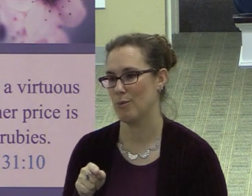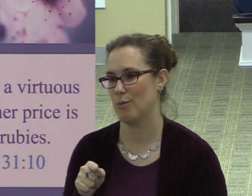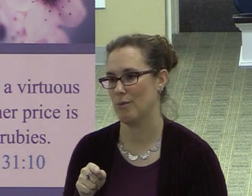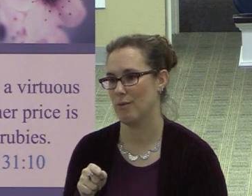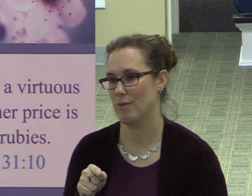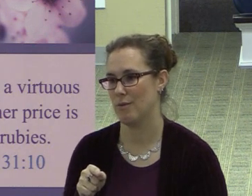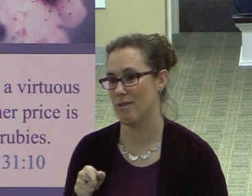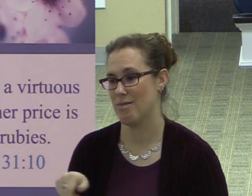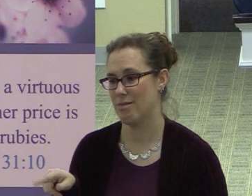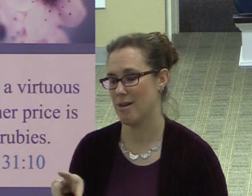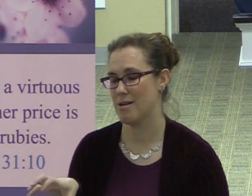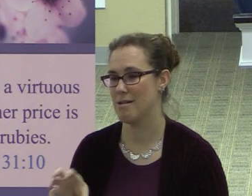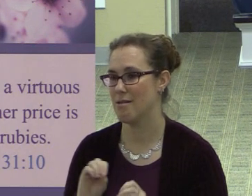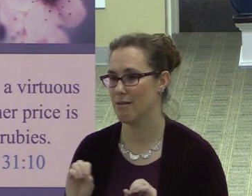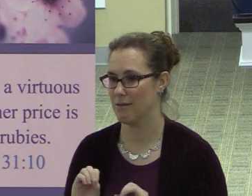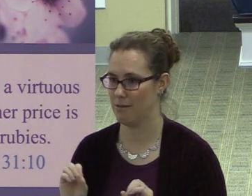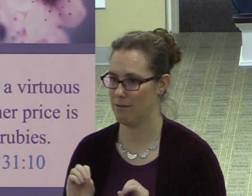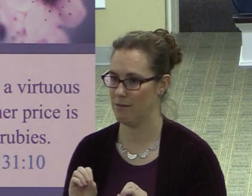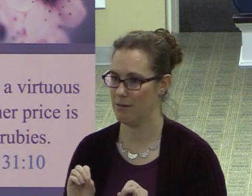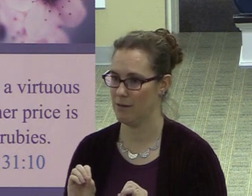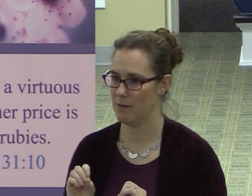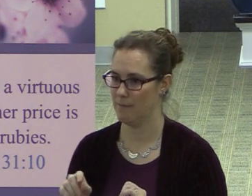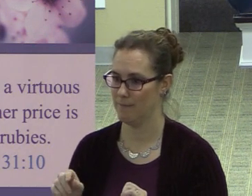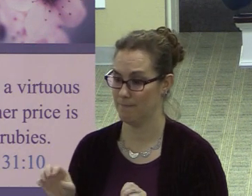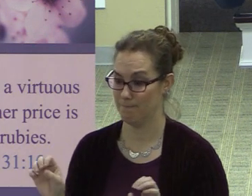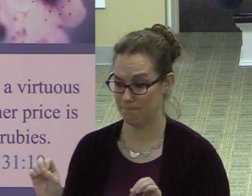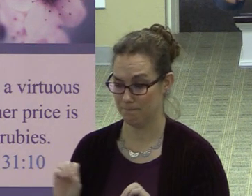They did nothing. Nothing.